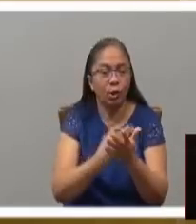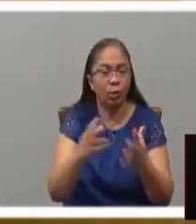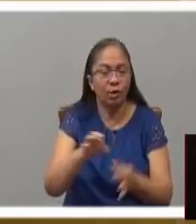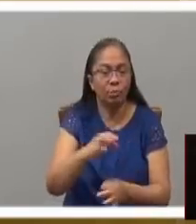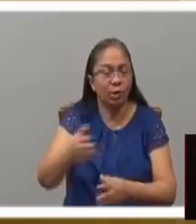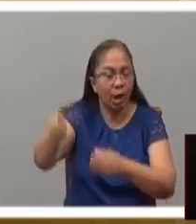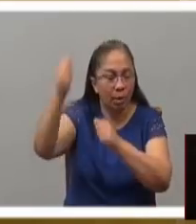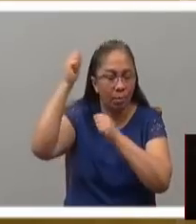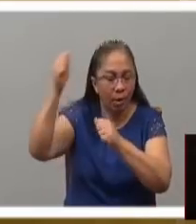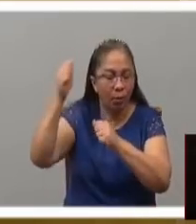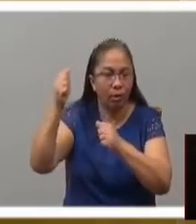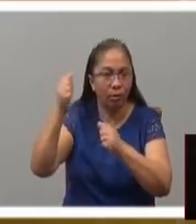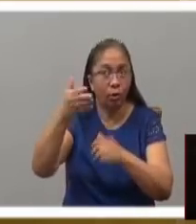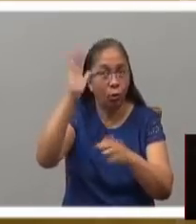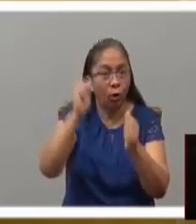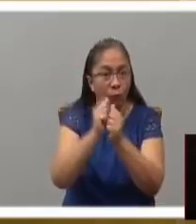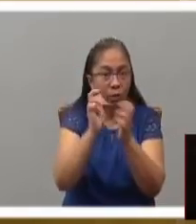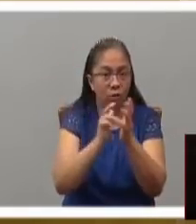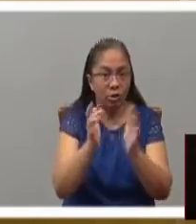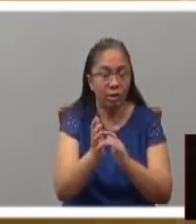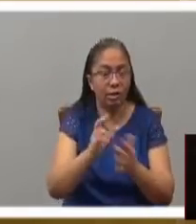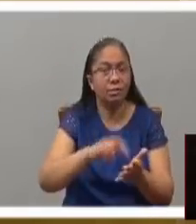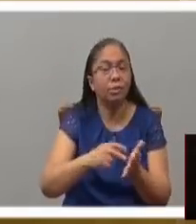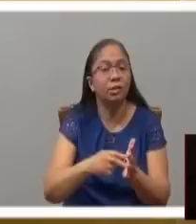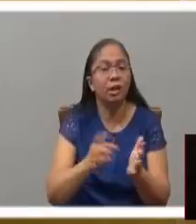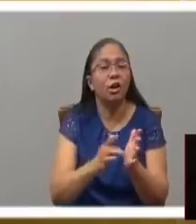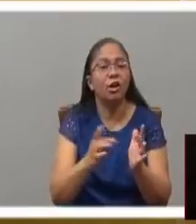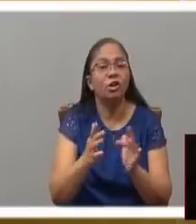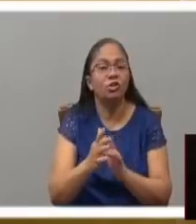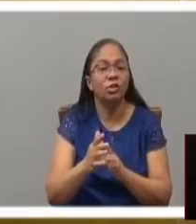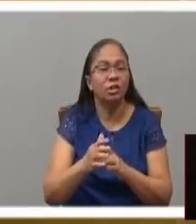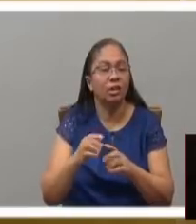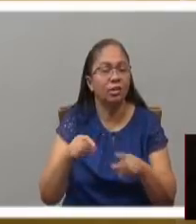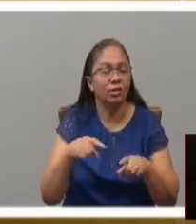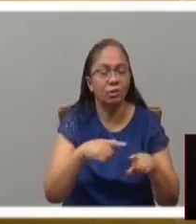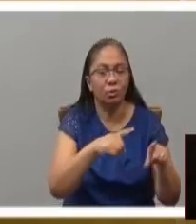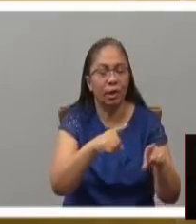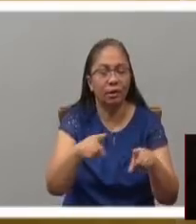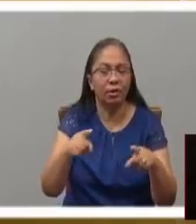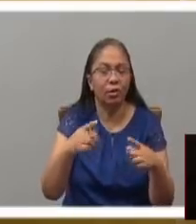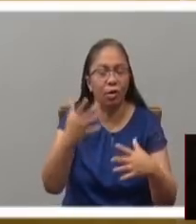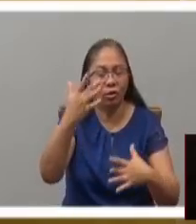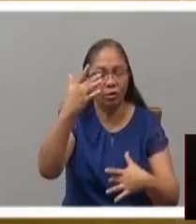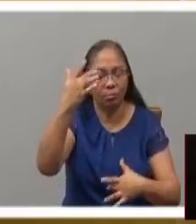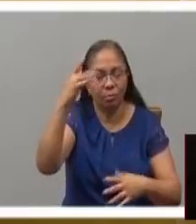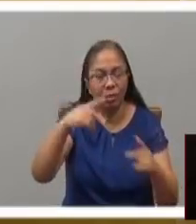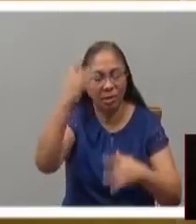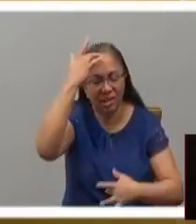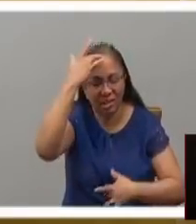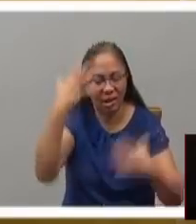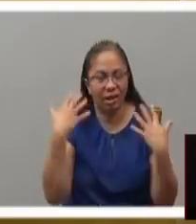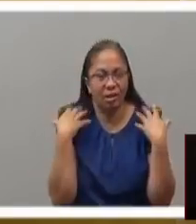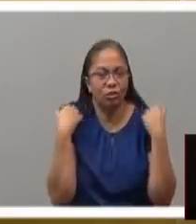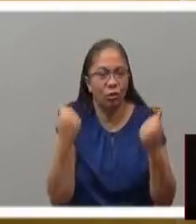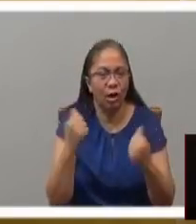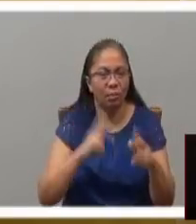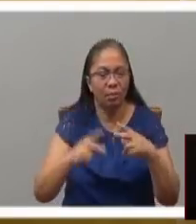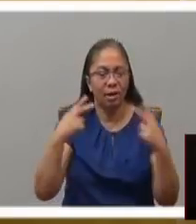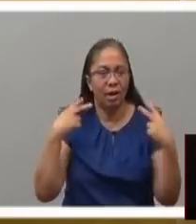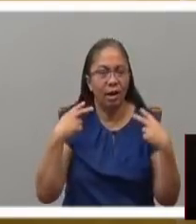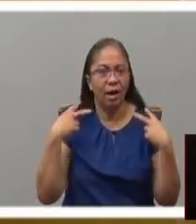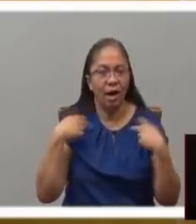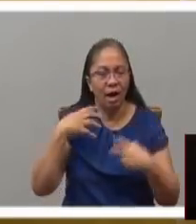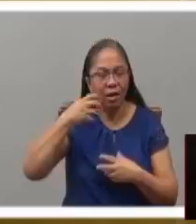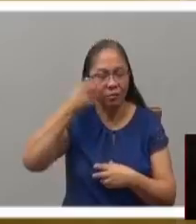And because God was with him, Jesus went about doing good and curing all who had fallen into the